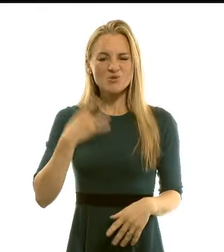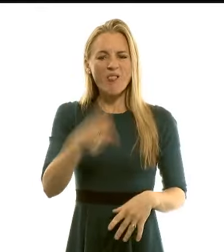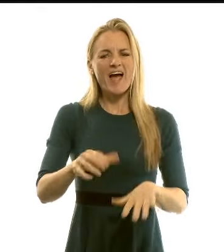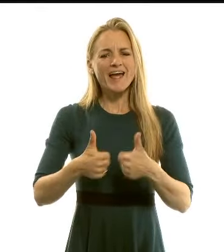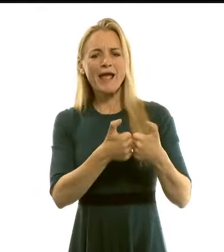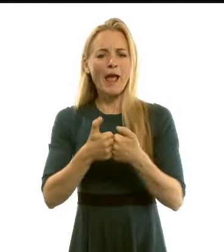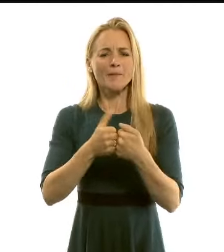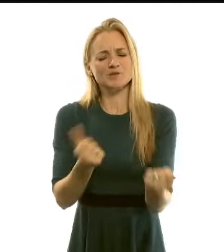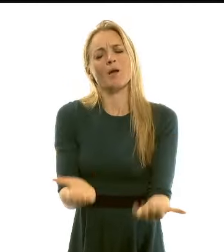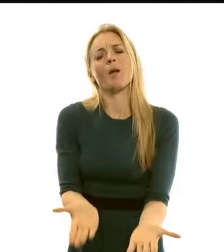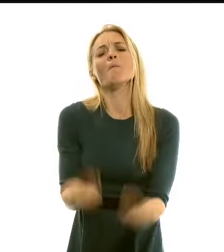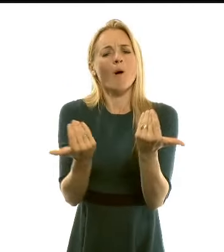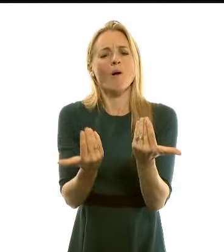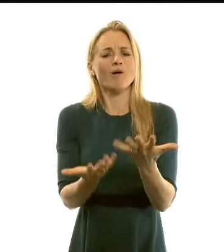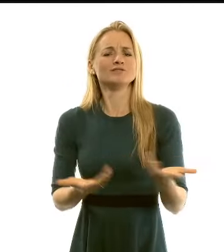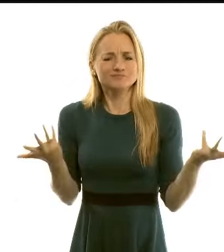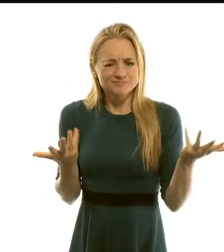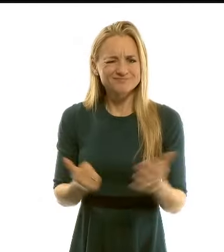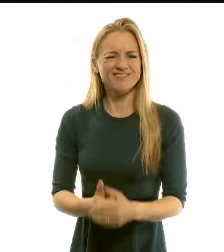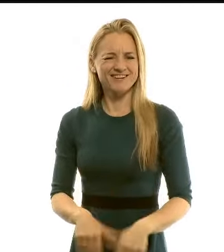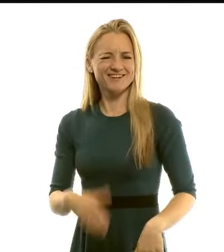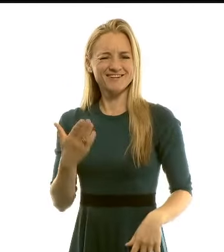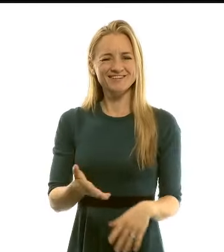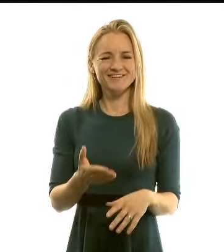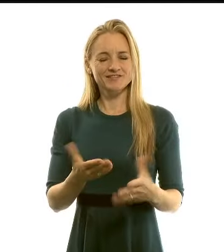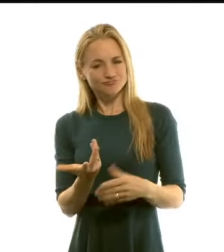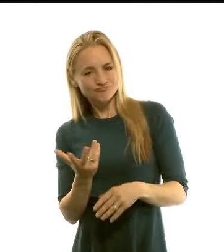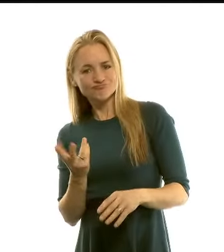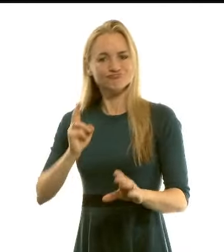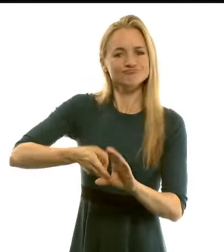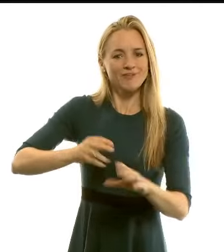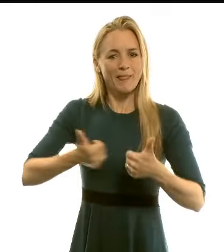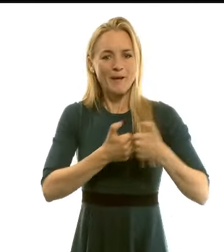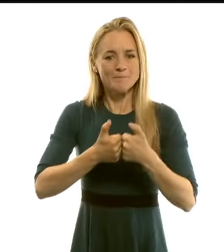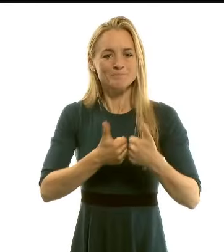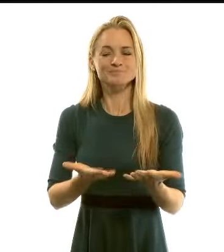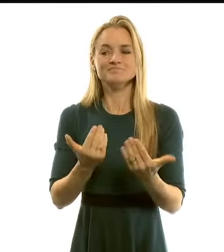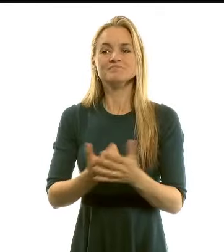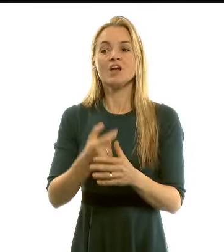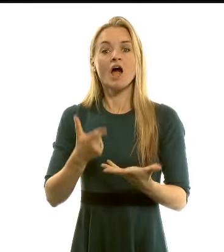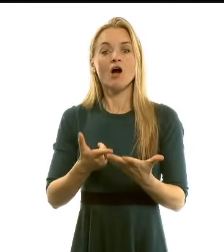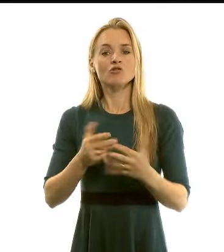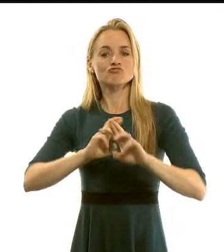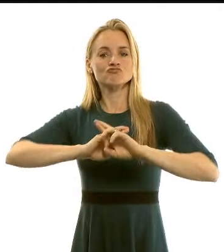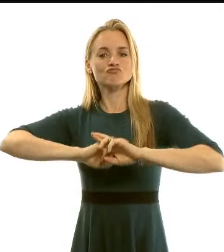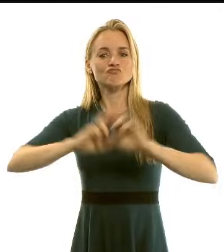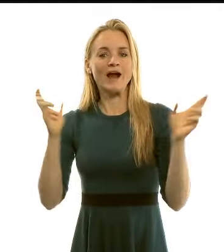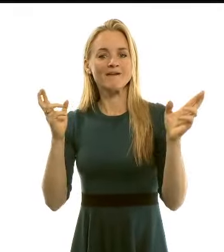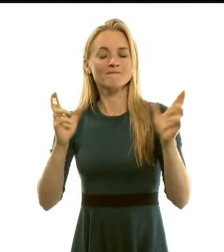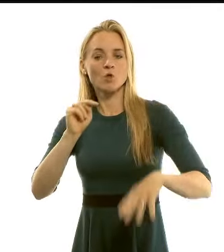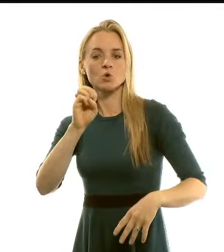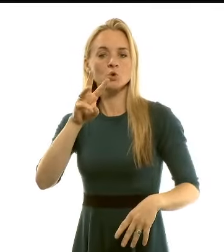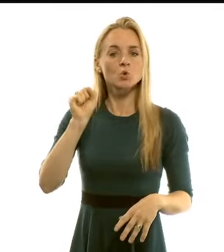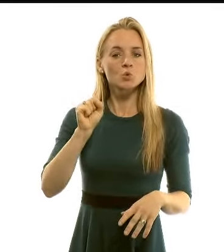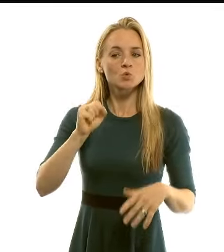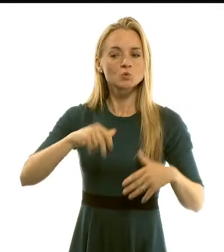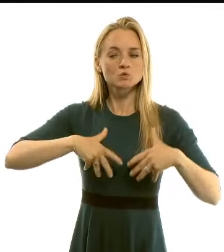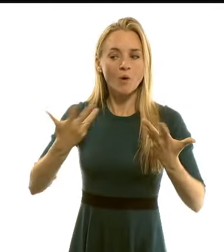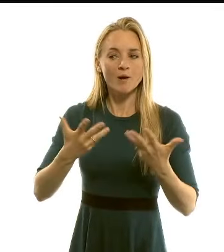try and seem cool. I know all your tricks. Get ready for this, the headlines. There are park larks to stop it going dark.